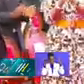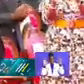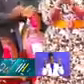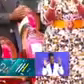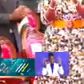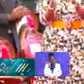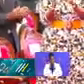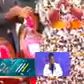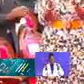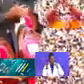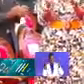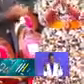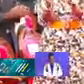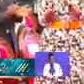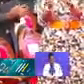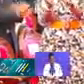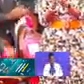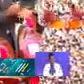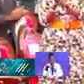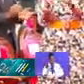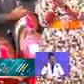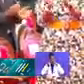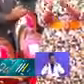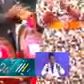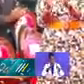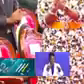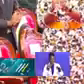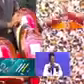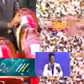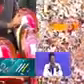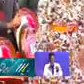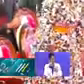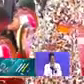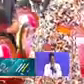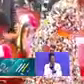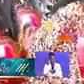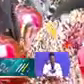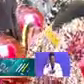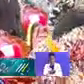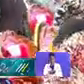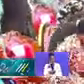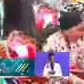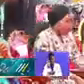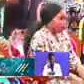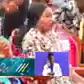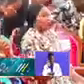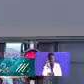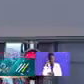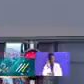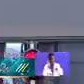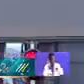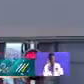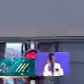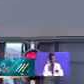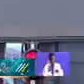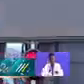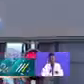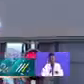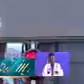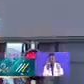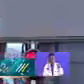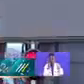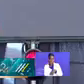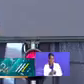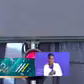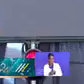time Hallelujah God bless you thank you very much for being obedient to the call and we want to celebrate